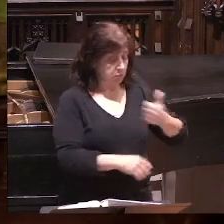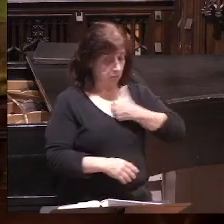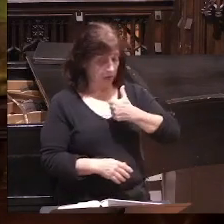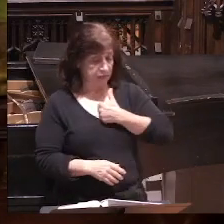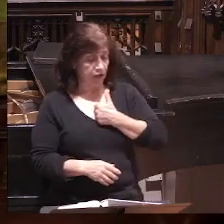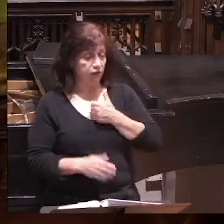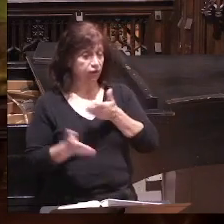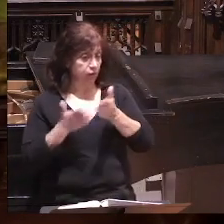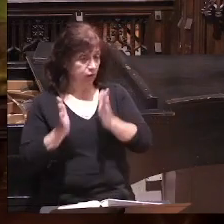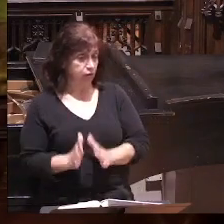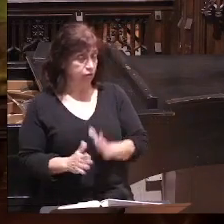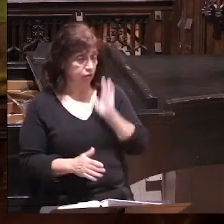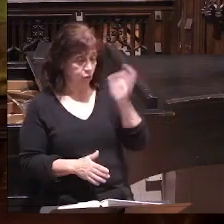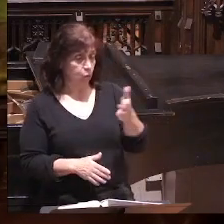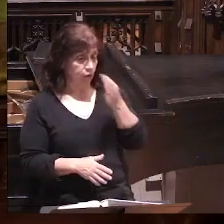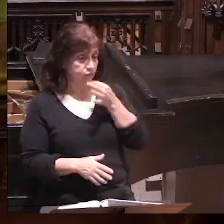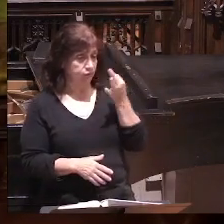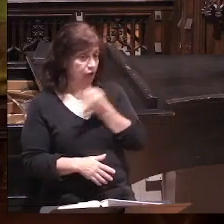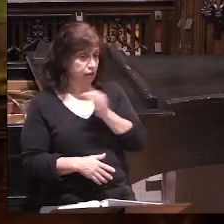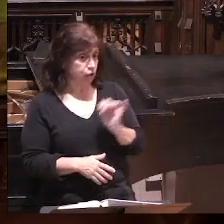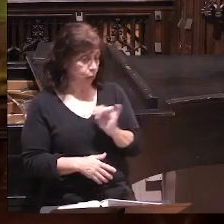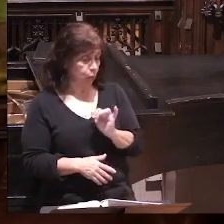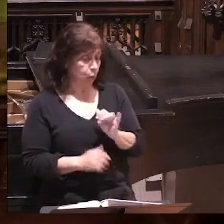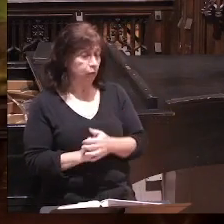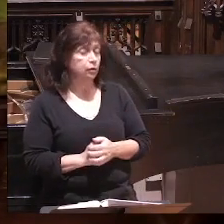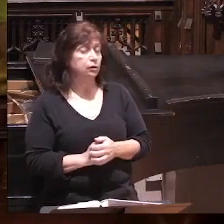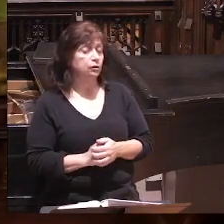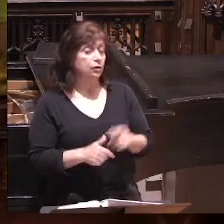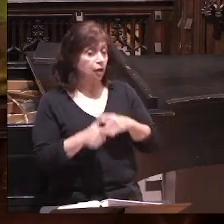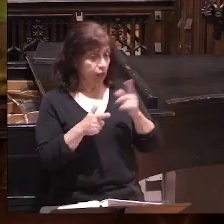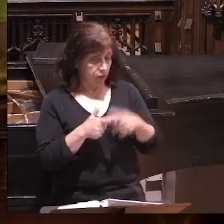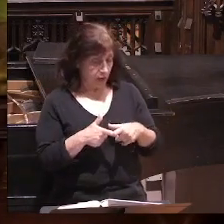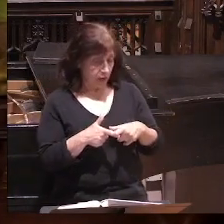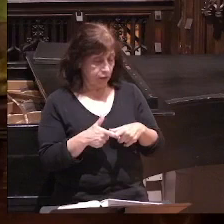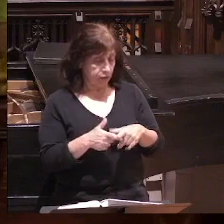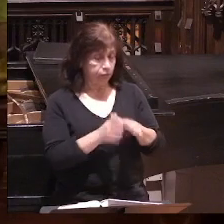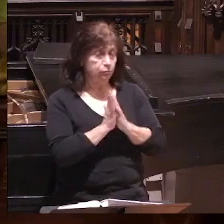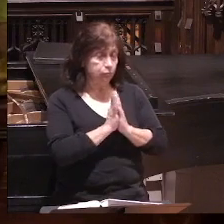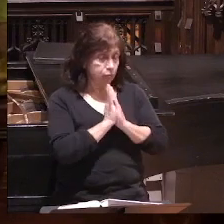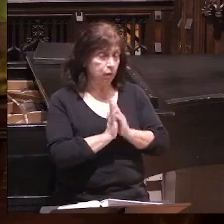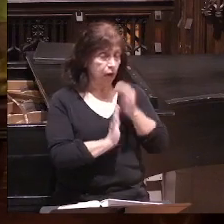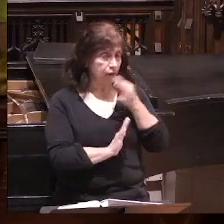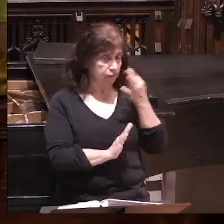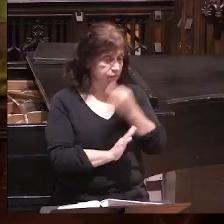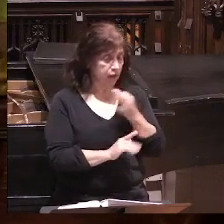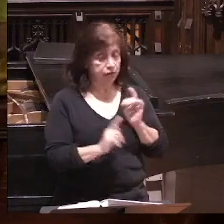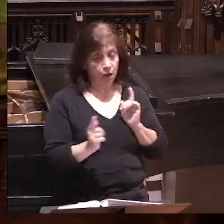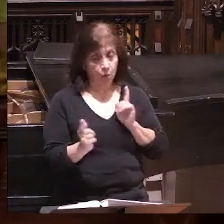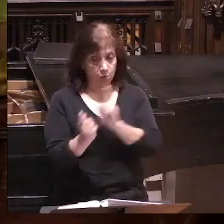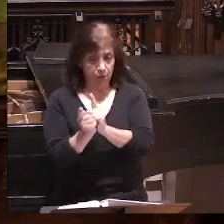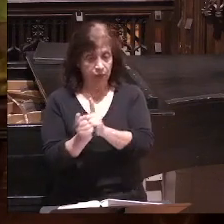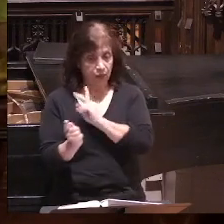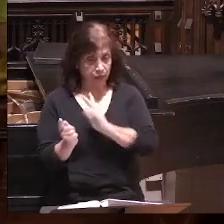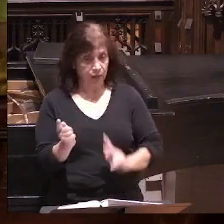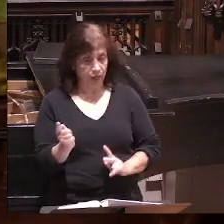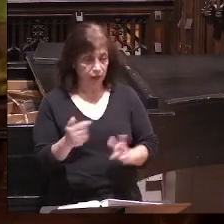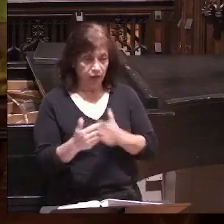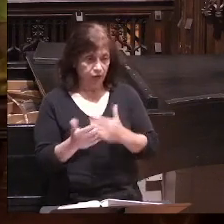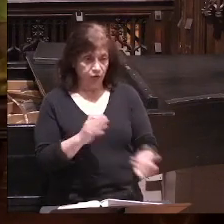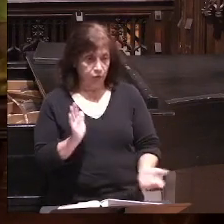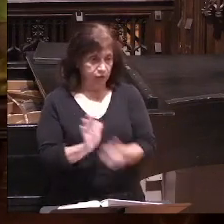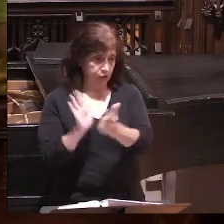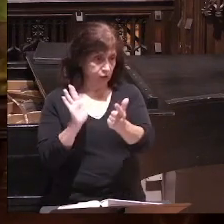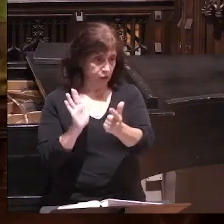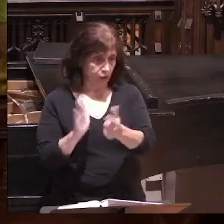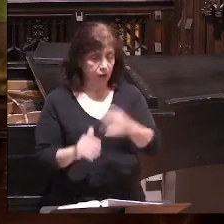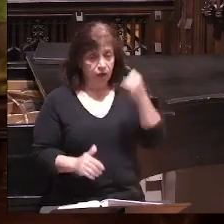also fast as you do. After that, I will go to the king, though it is against the law,